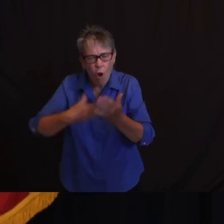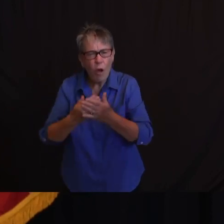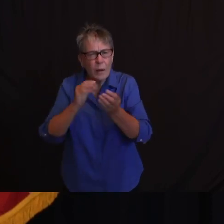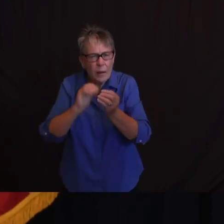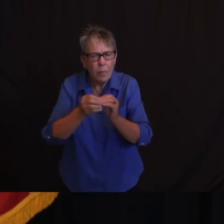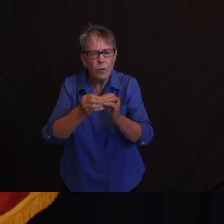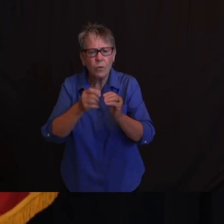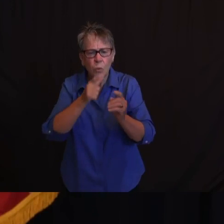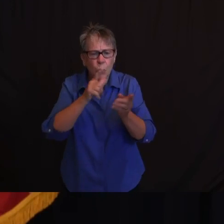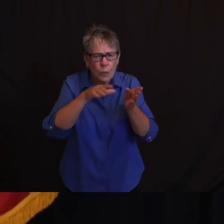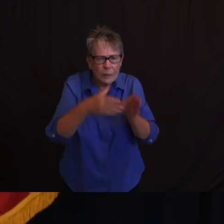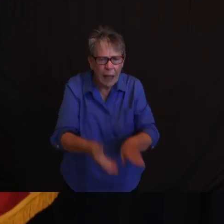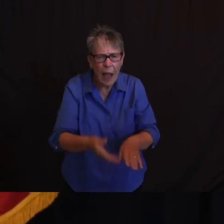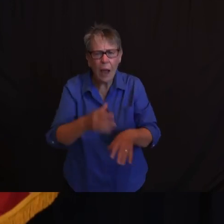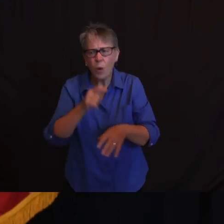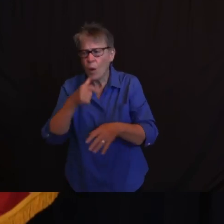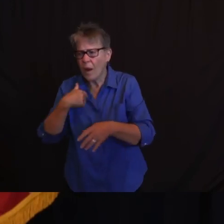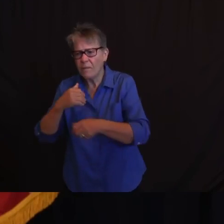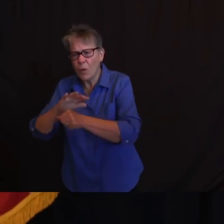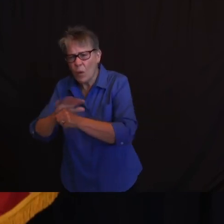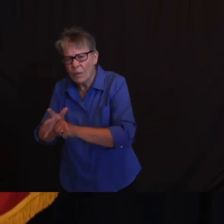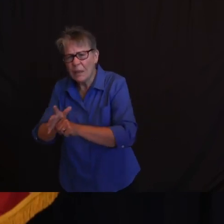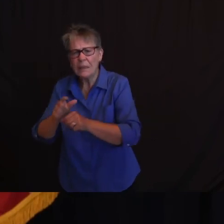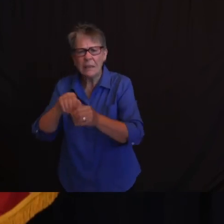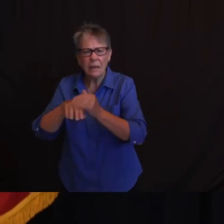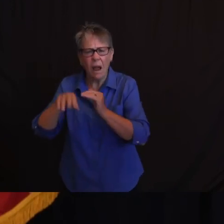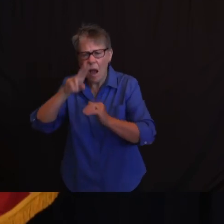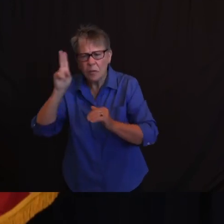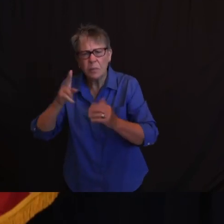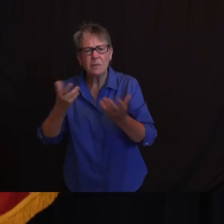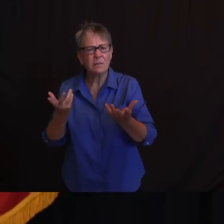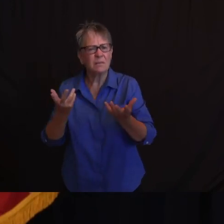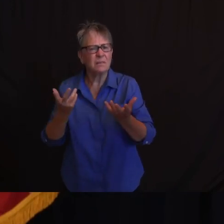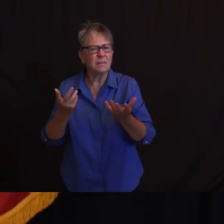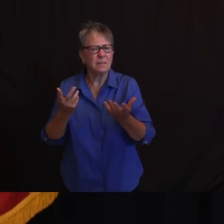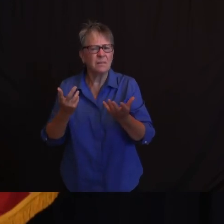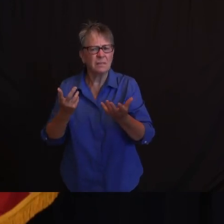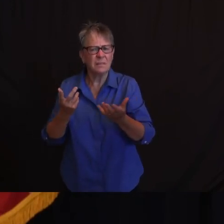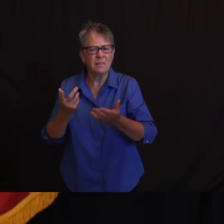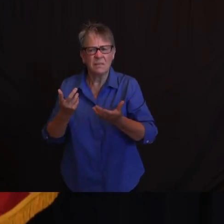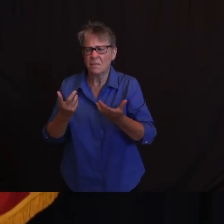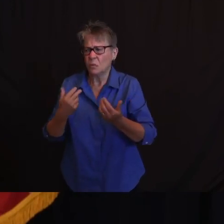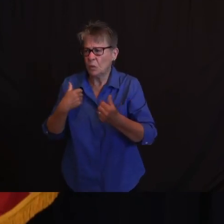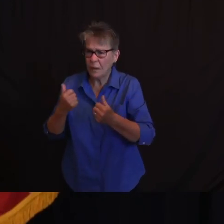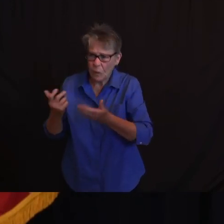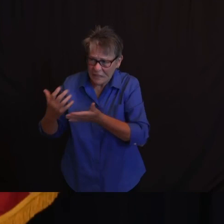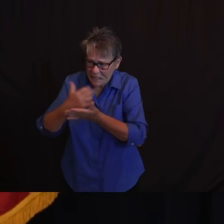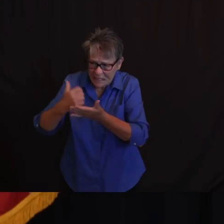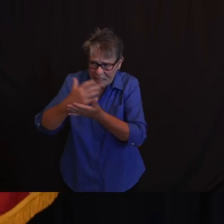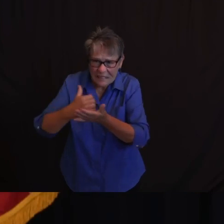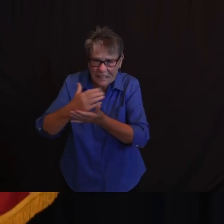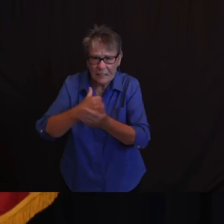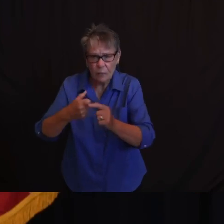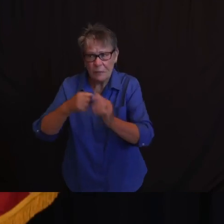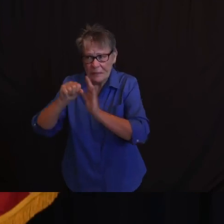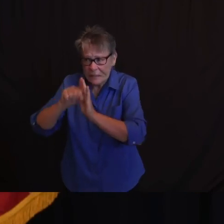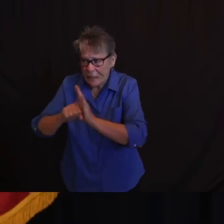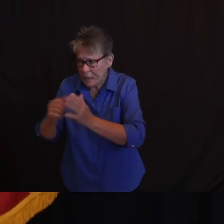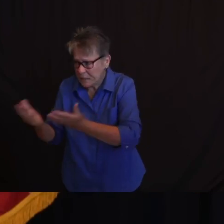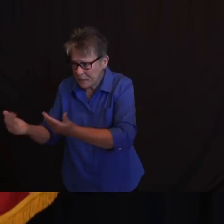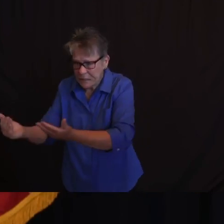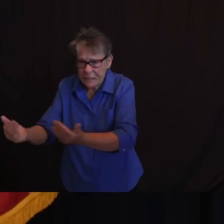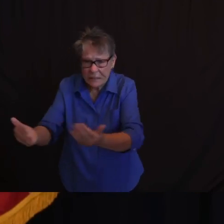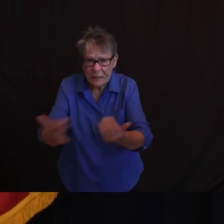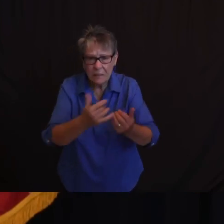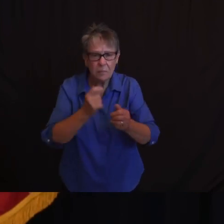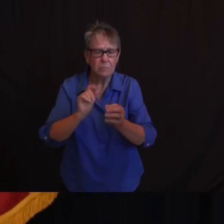And I can't speak to how some of those other states are collecting that data as well. I do think that we are seeing a couple other things happening as well.